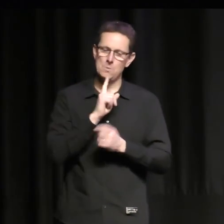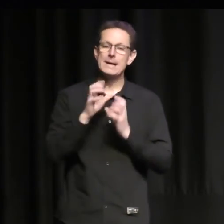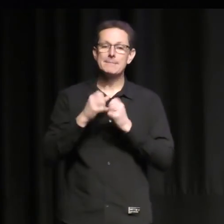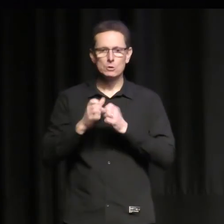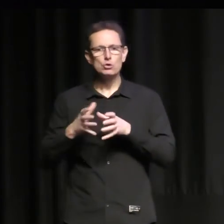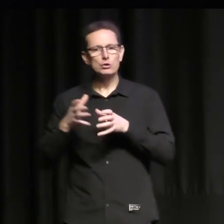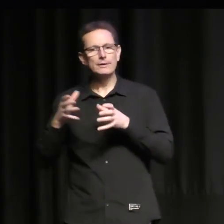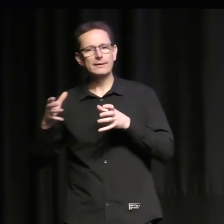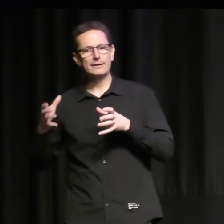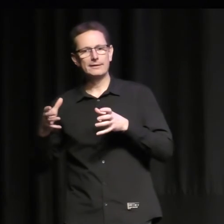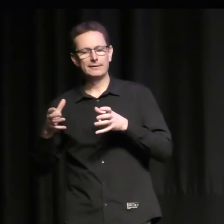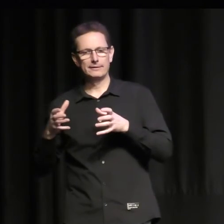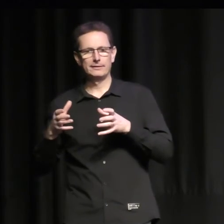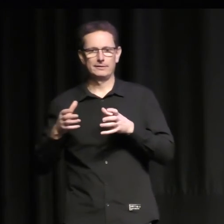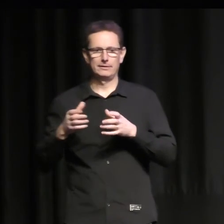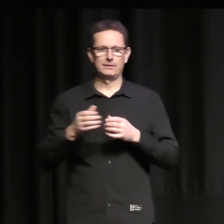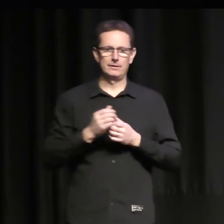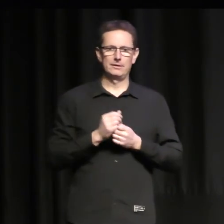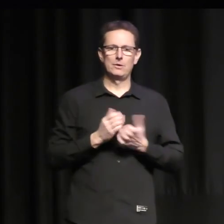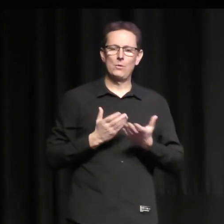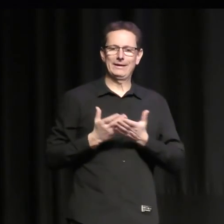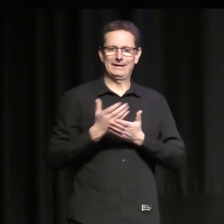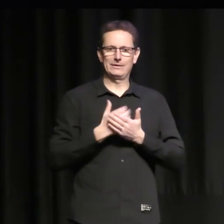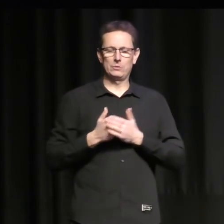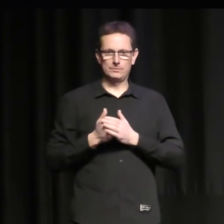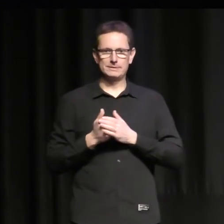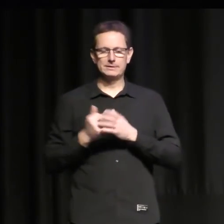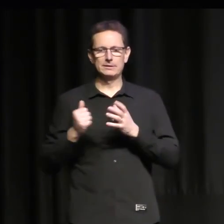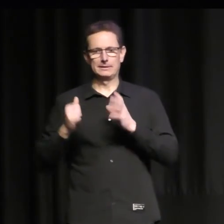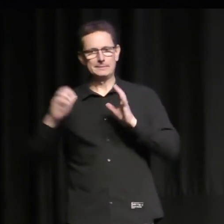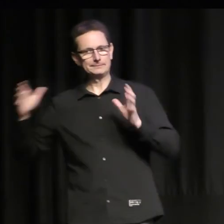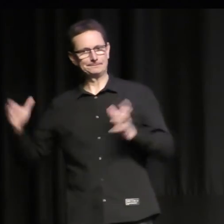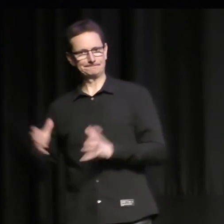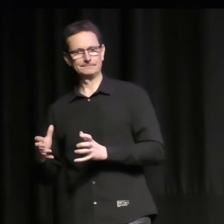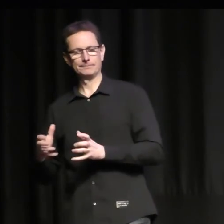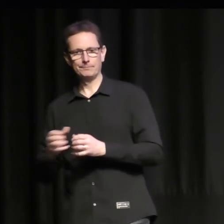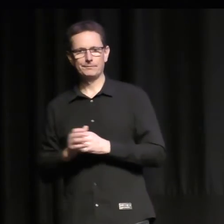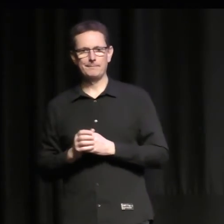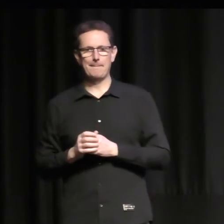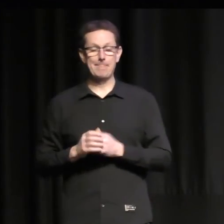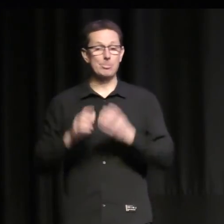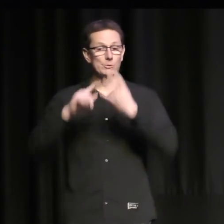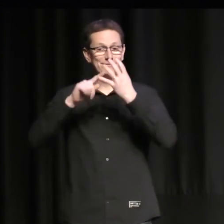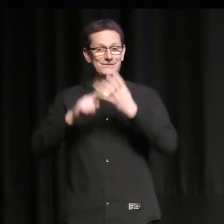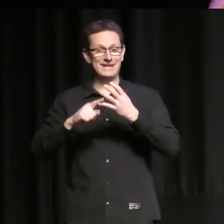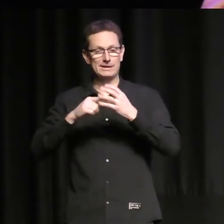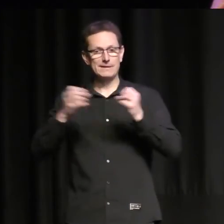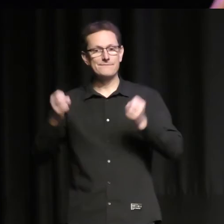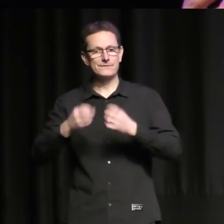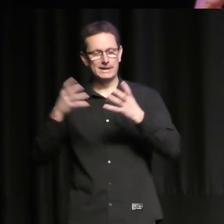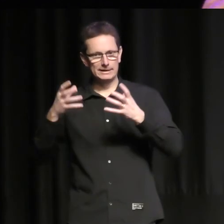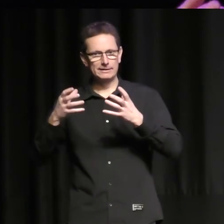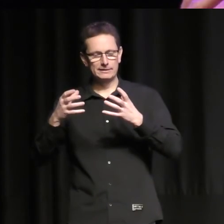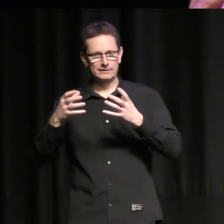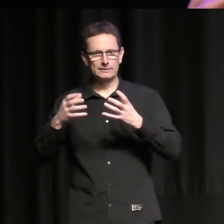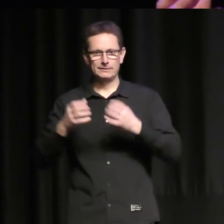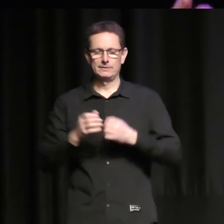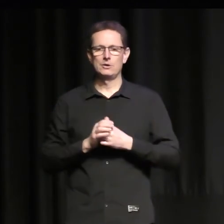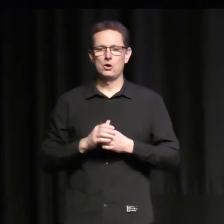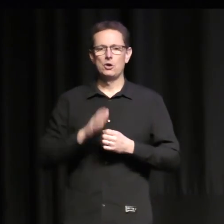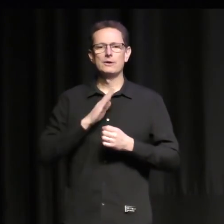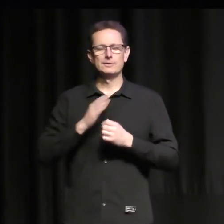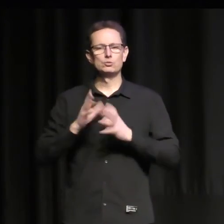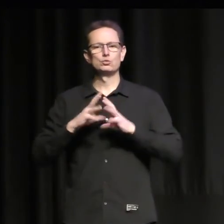income distribution narrowed. And the fourth effect was that it had an emancipatory